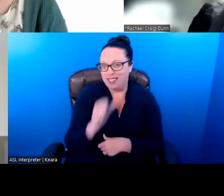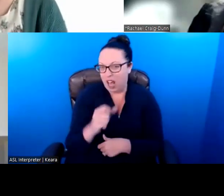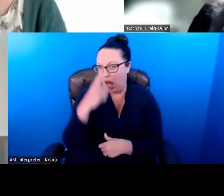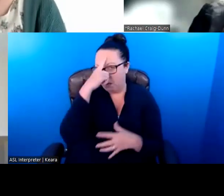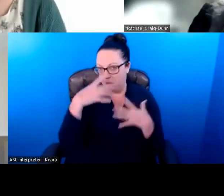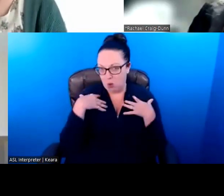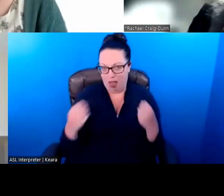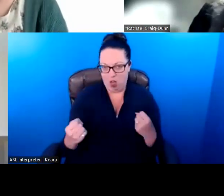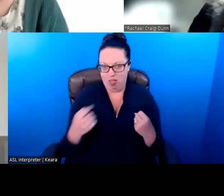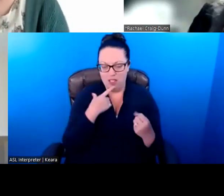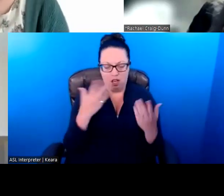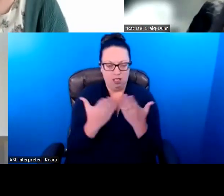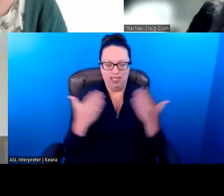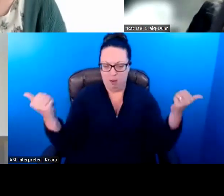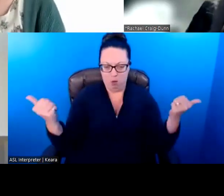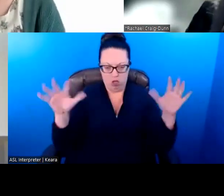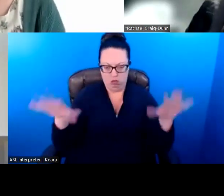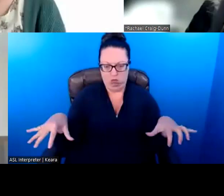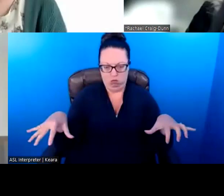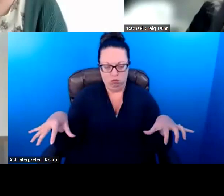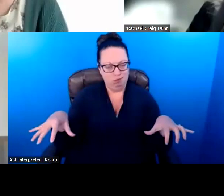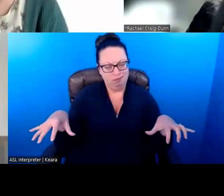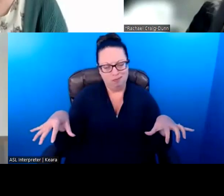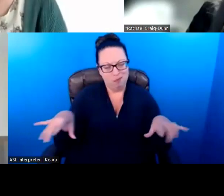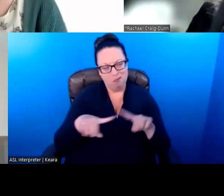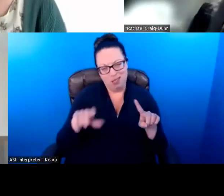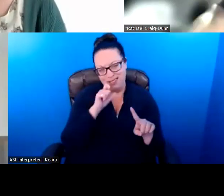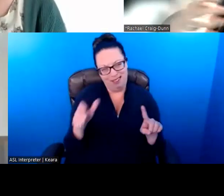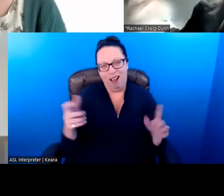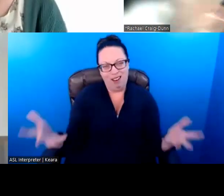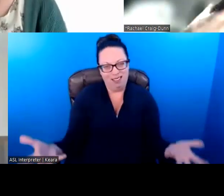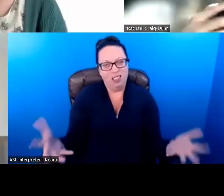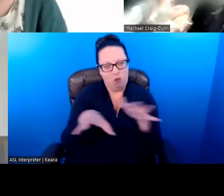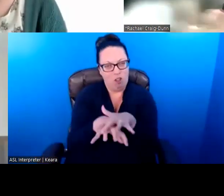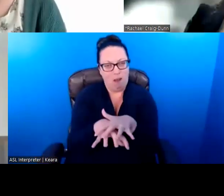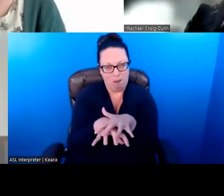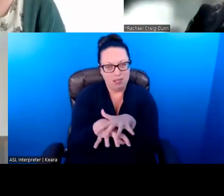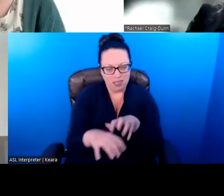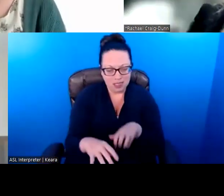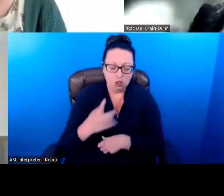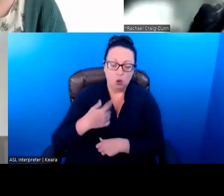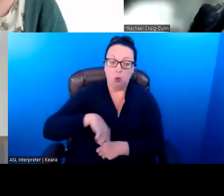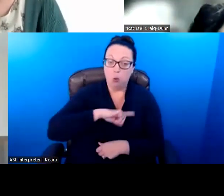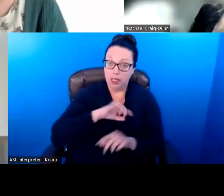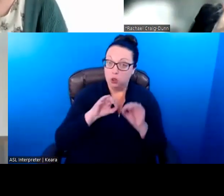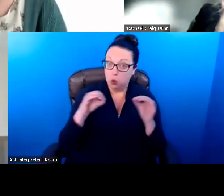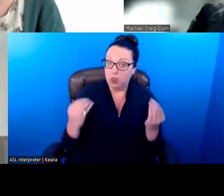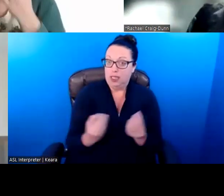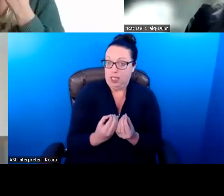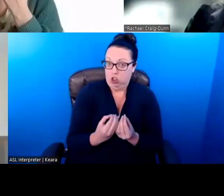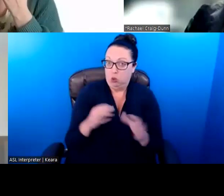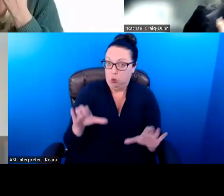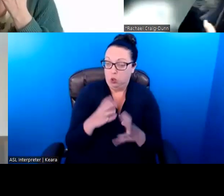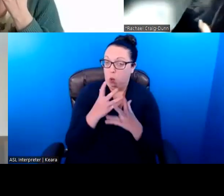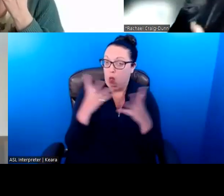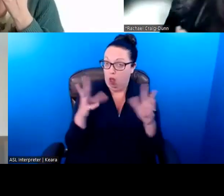it's two separate things. So I think, you know, we as an organization, we do a lot of